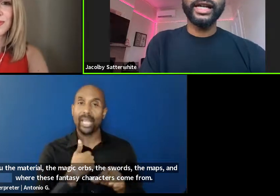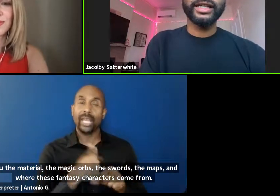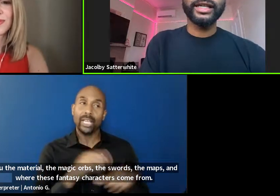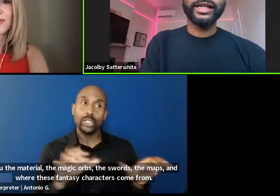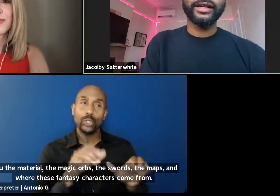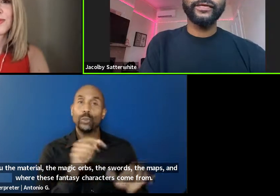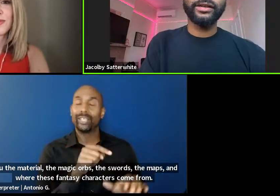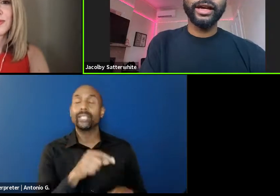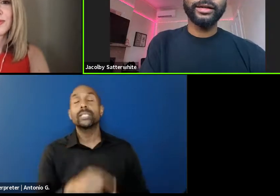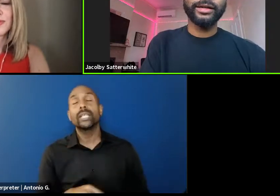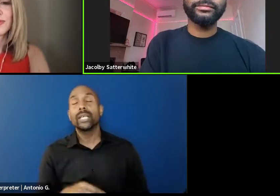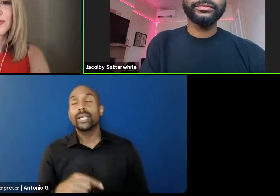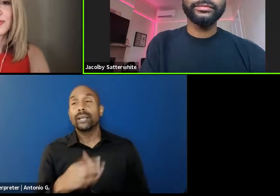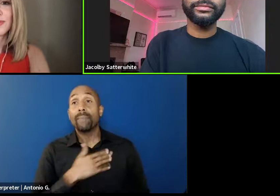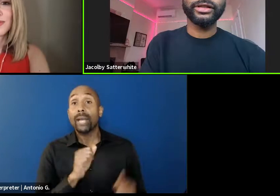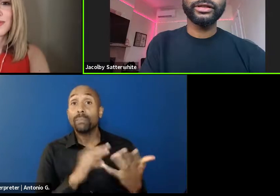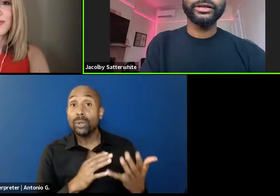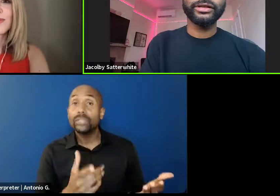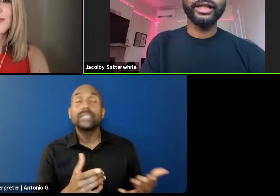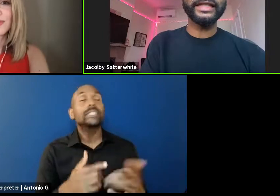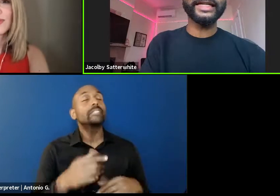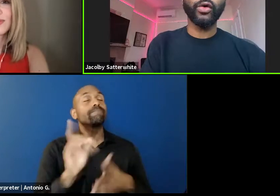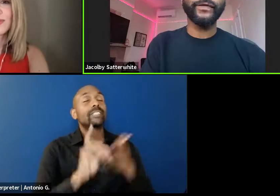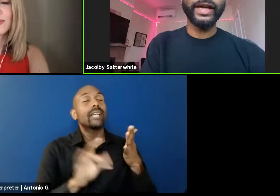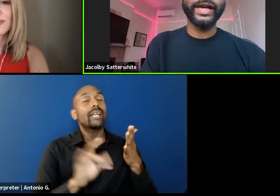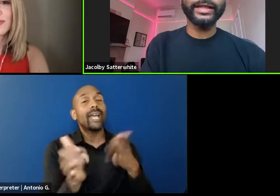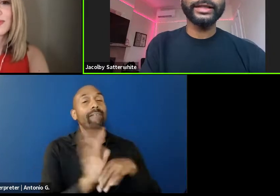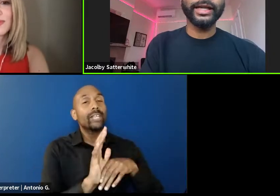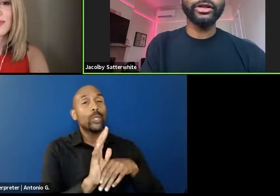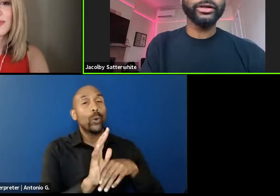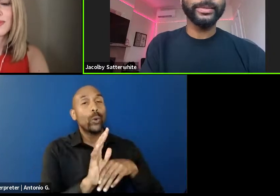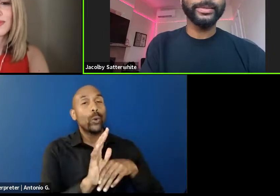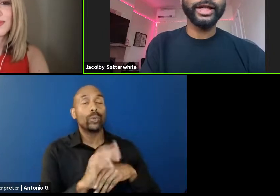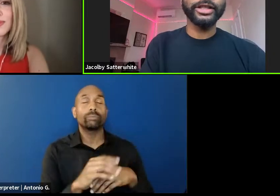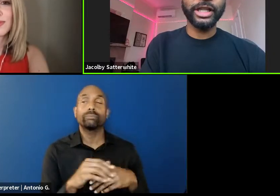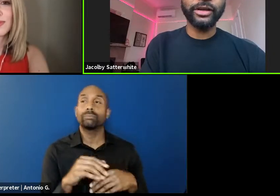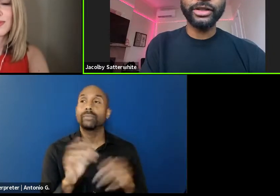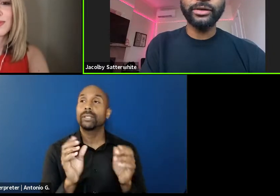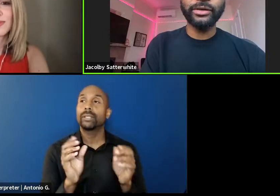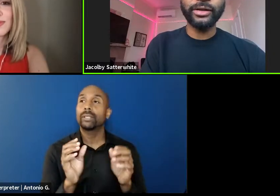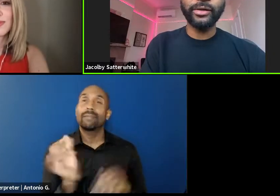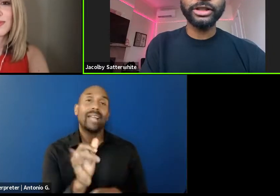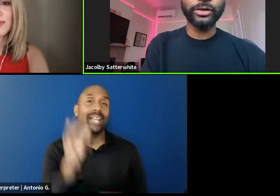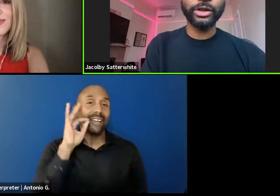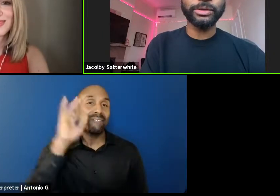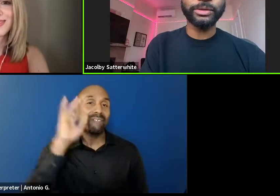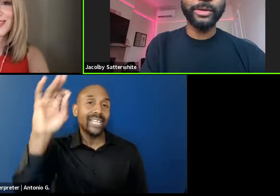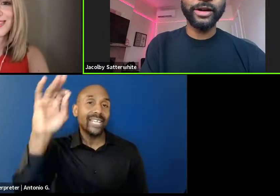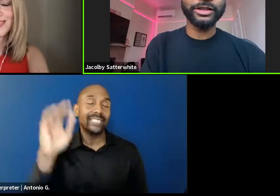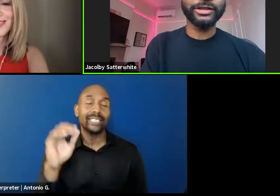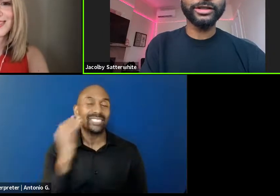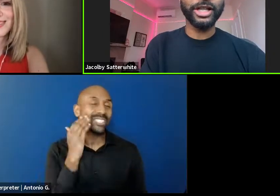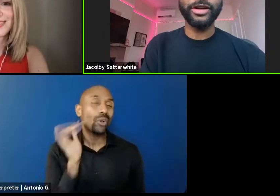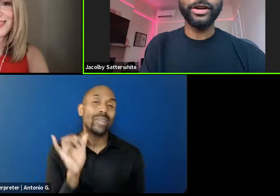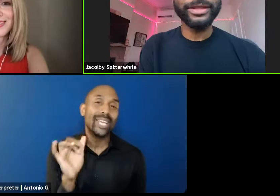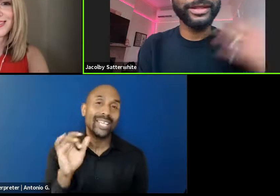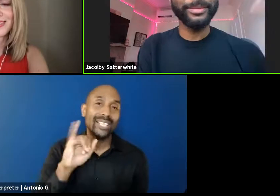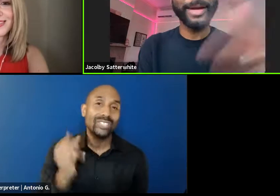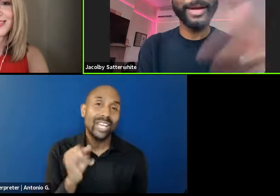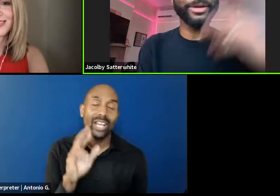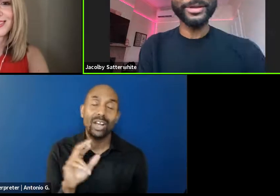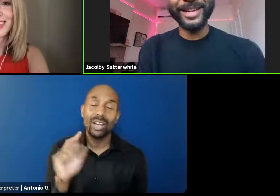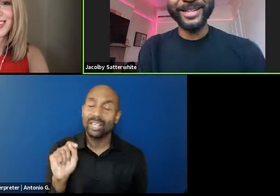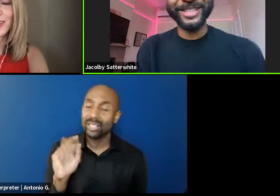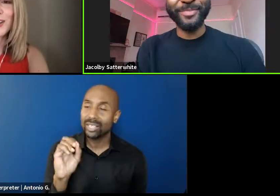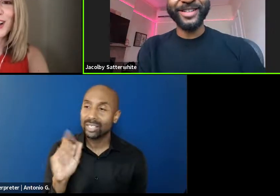I was designing it like a video game with a legend or a fantasy, like, you know, something that J.R. Tolkien or what's his